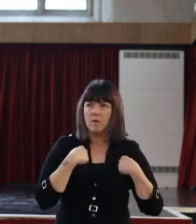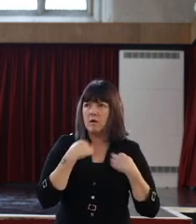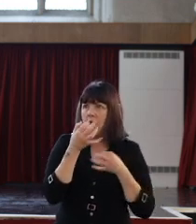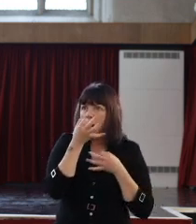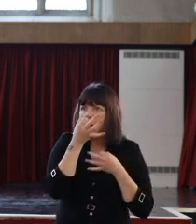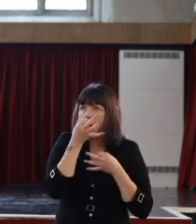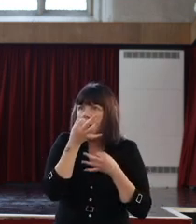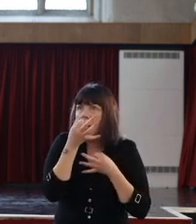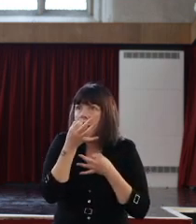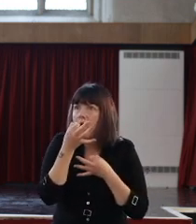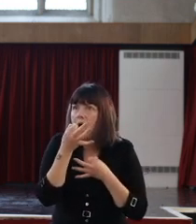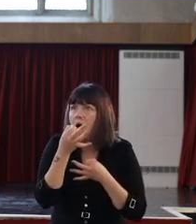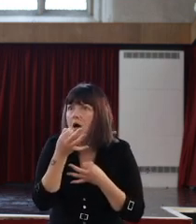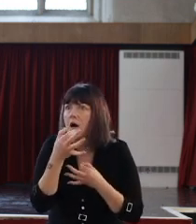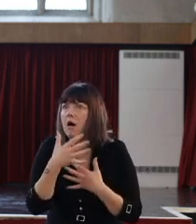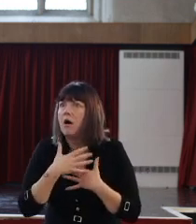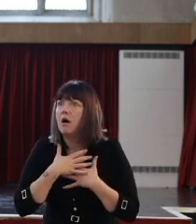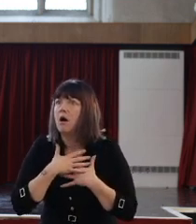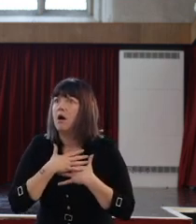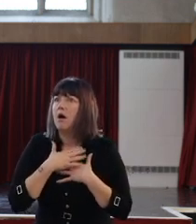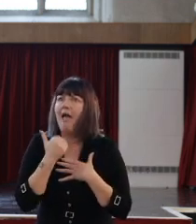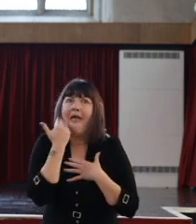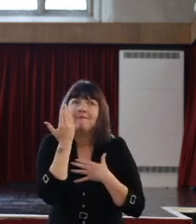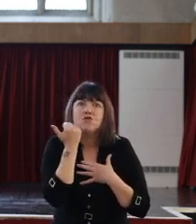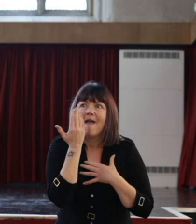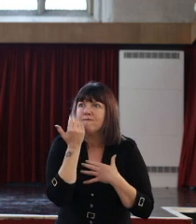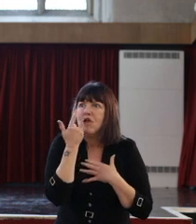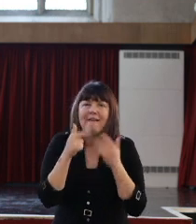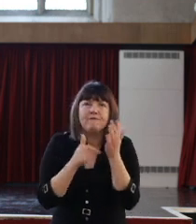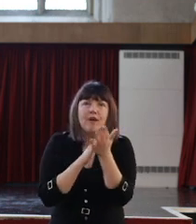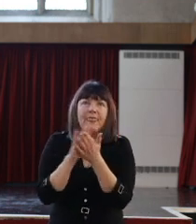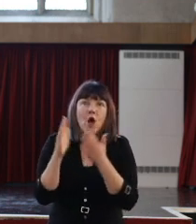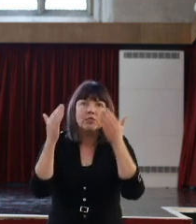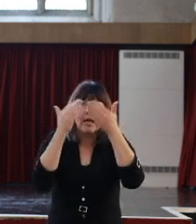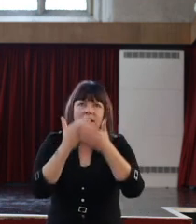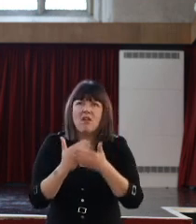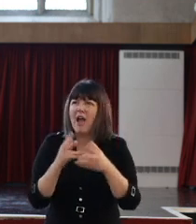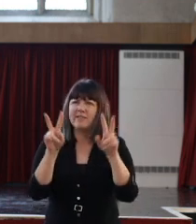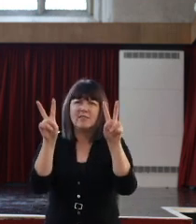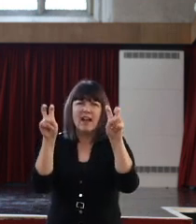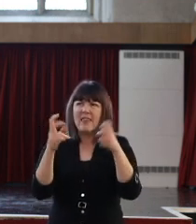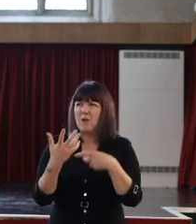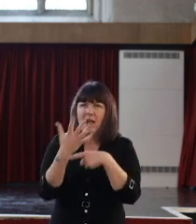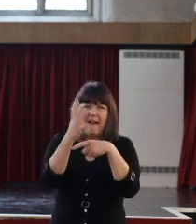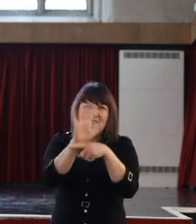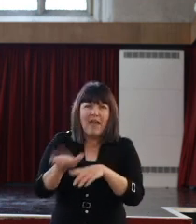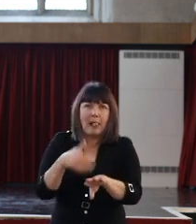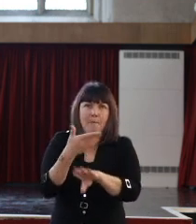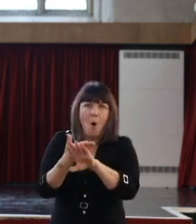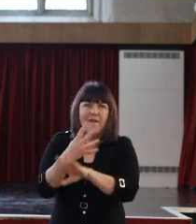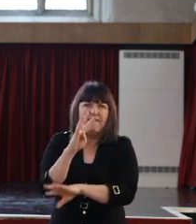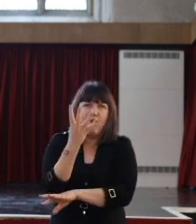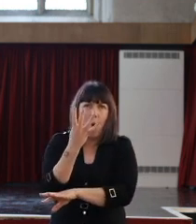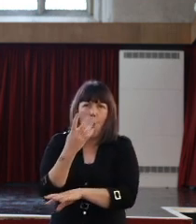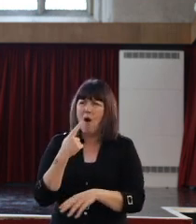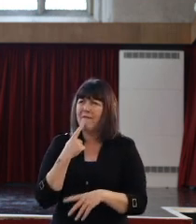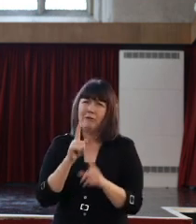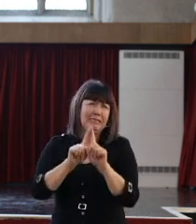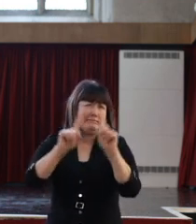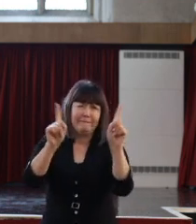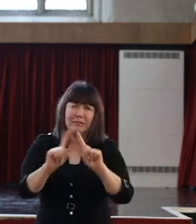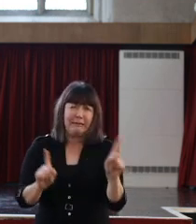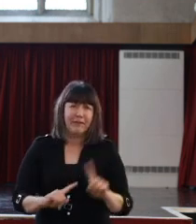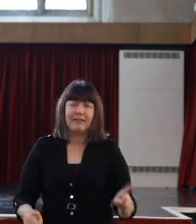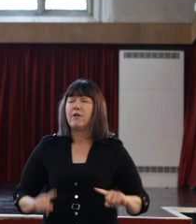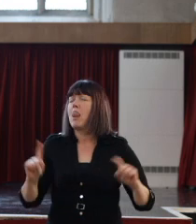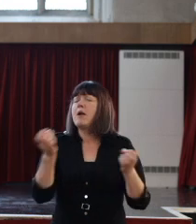man. Every Thursday night, there was Film on 4, strange and wonderful films like The Draftsman's Contract, My Beautiful